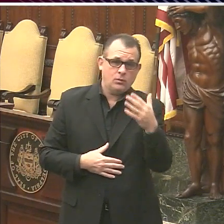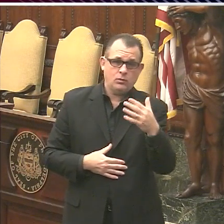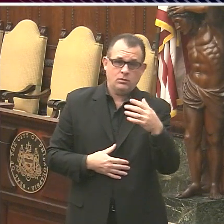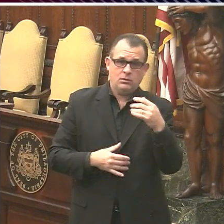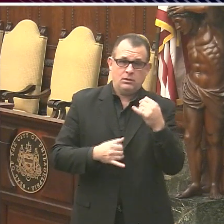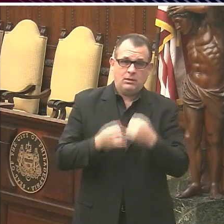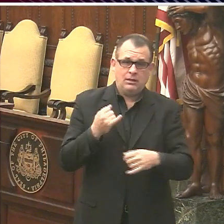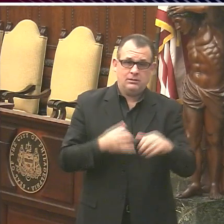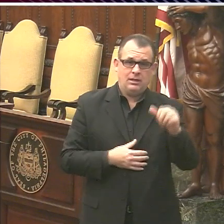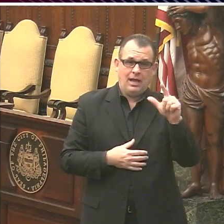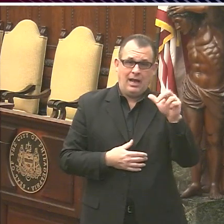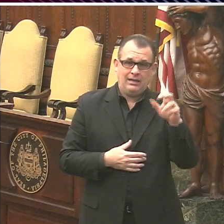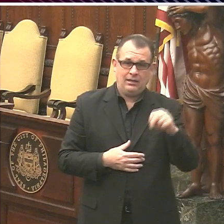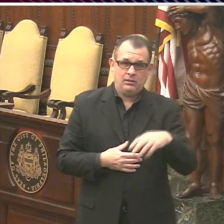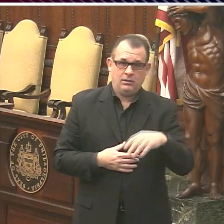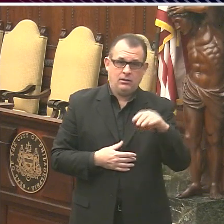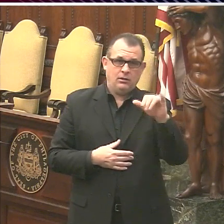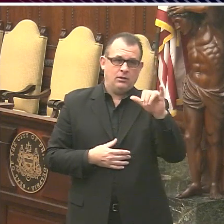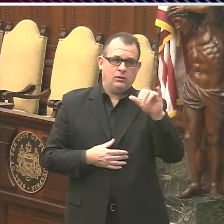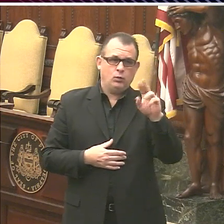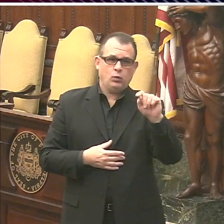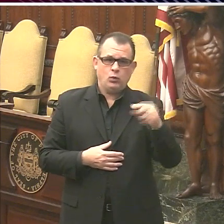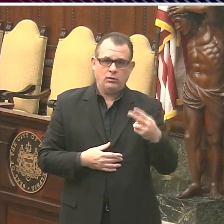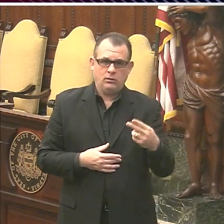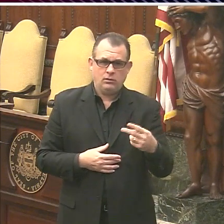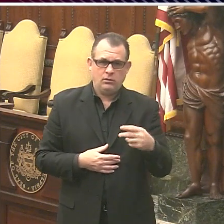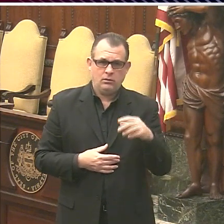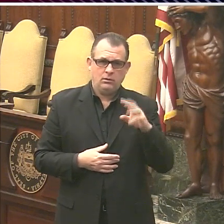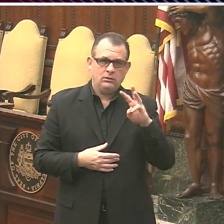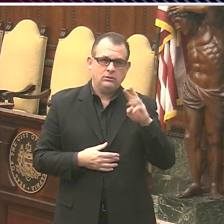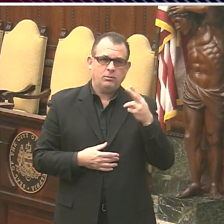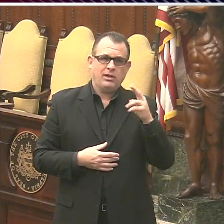from WHYY. Alan?